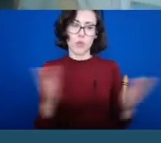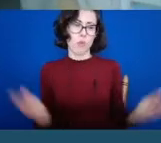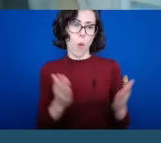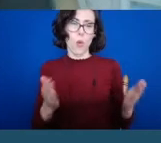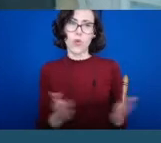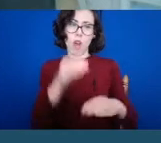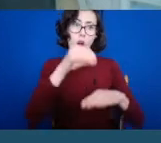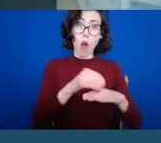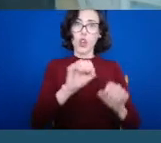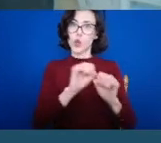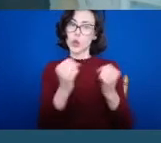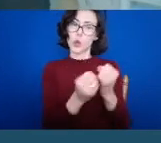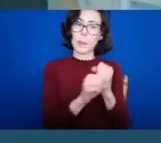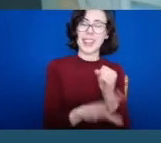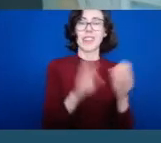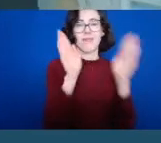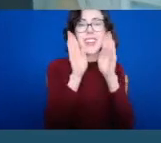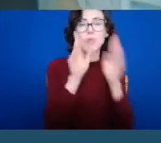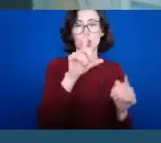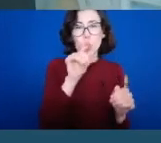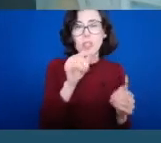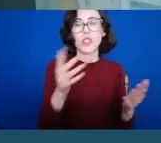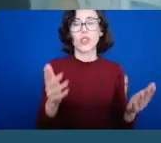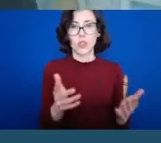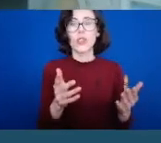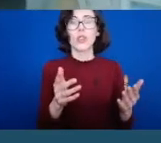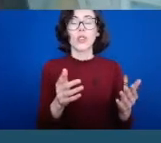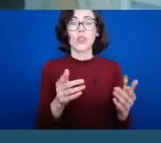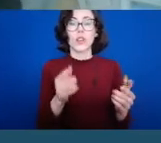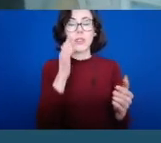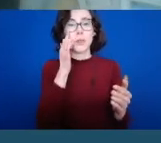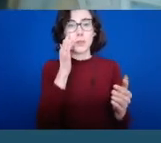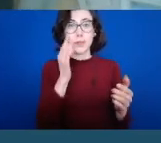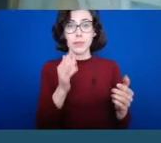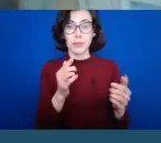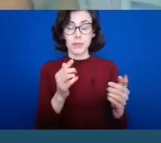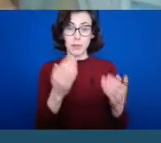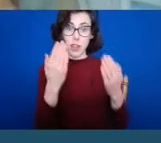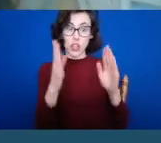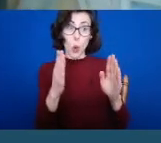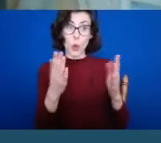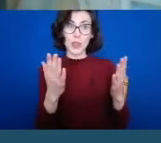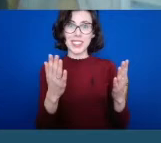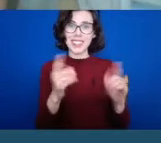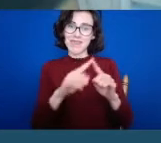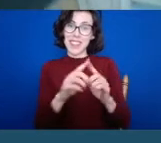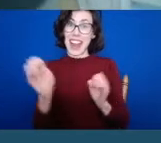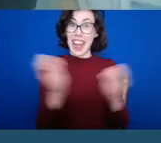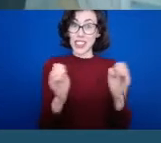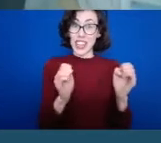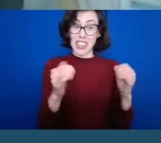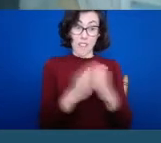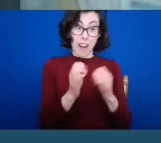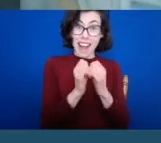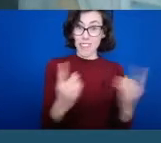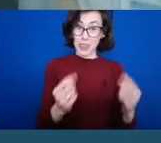media. It's got social media vignettes. It lays out a number of really accessible exercises that everybody can do. And it also helps